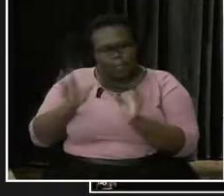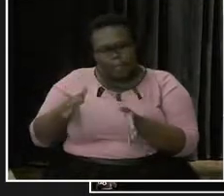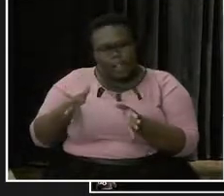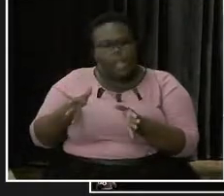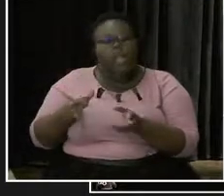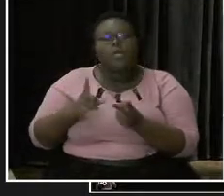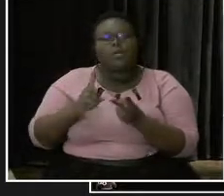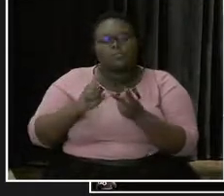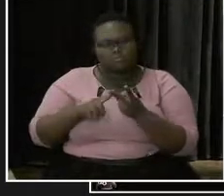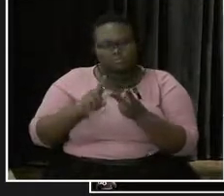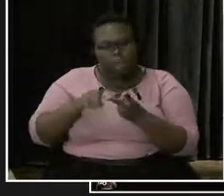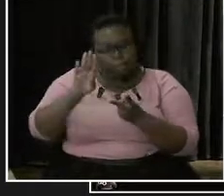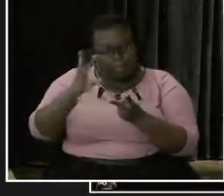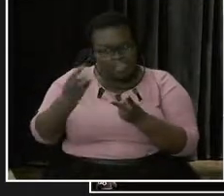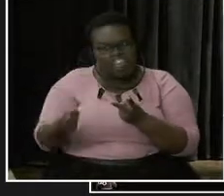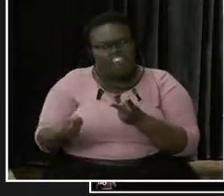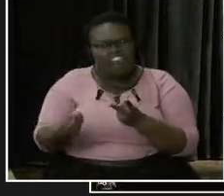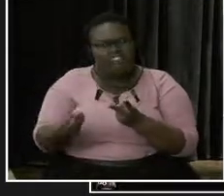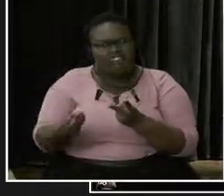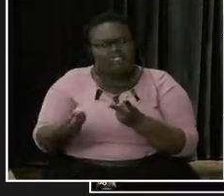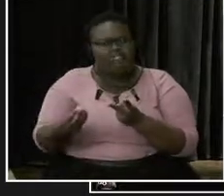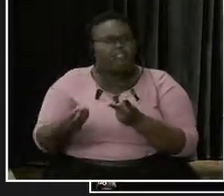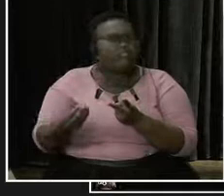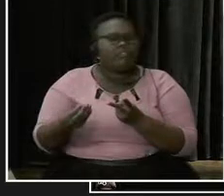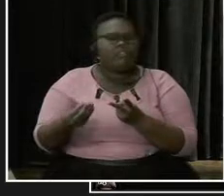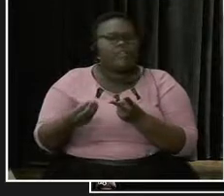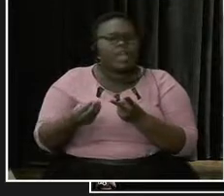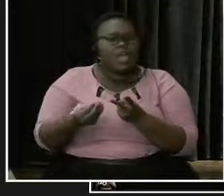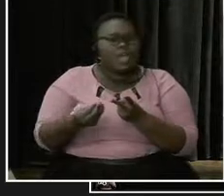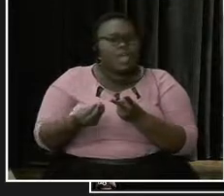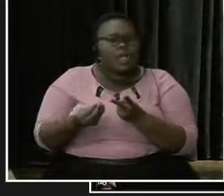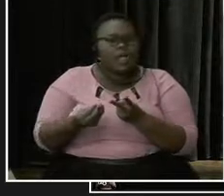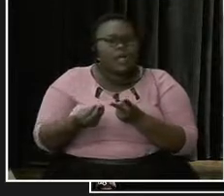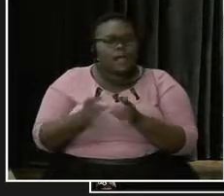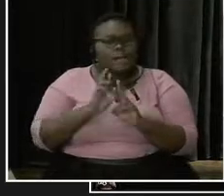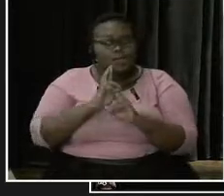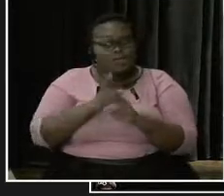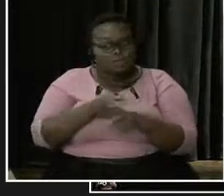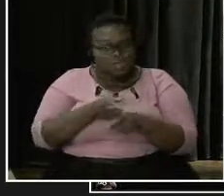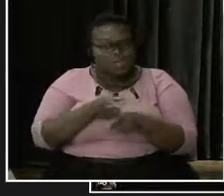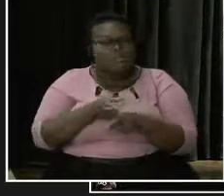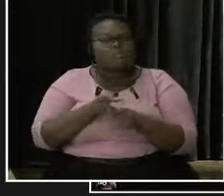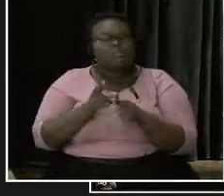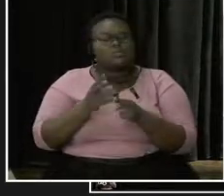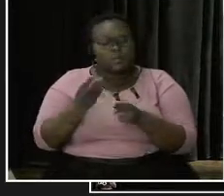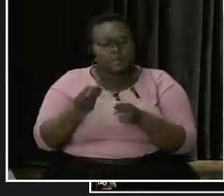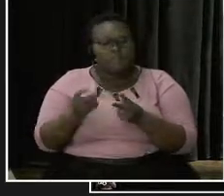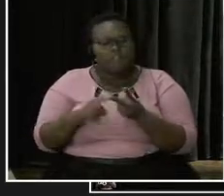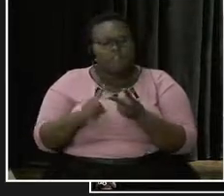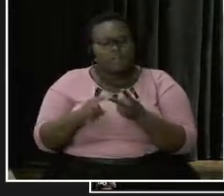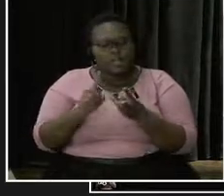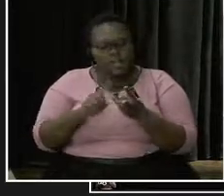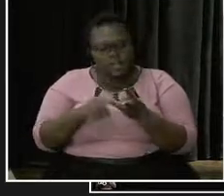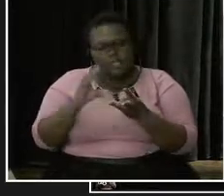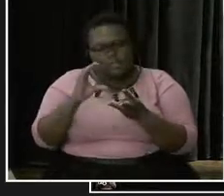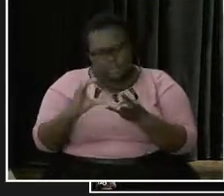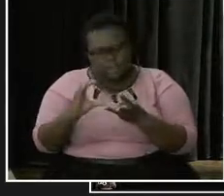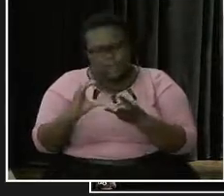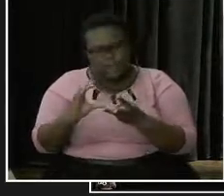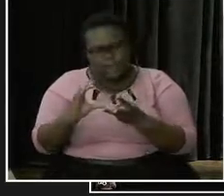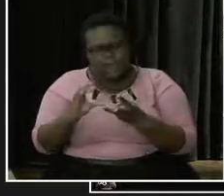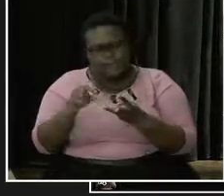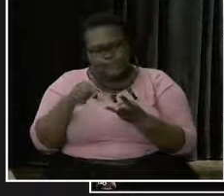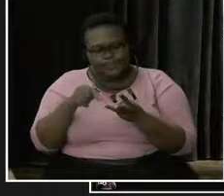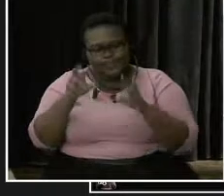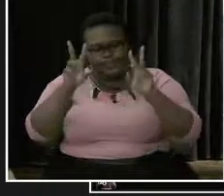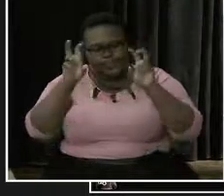B, audit general findings, and also Annexure C, matters considered